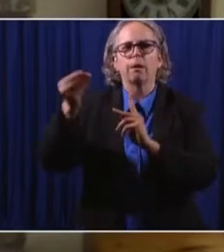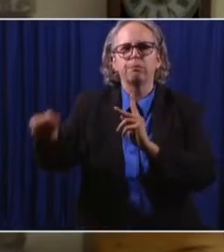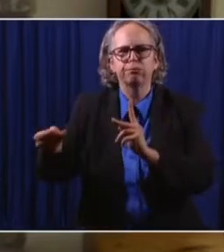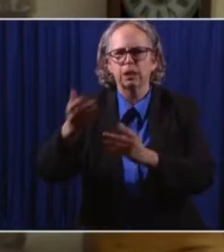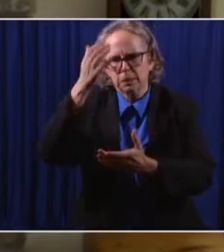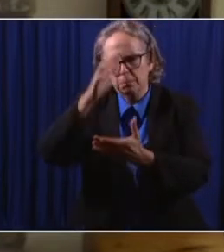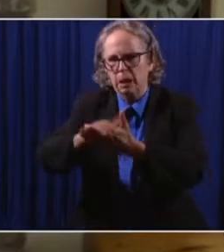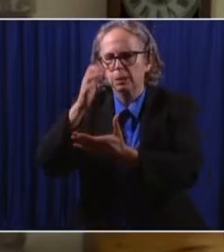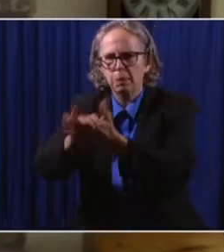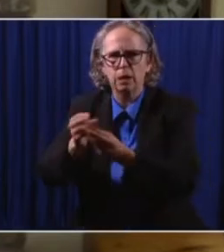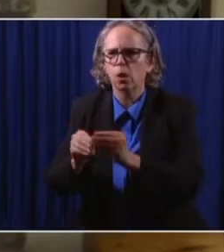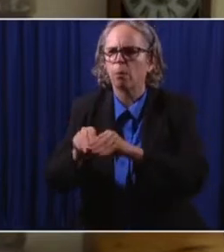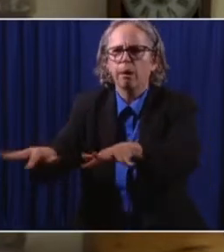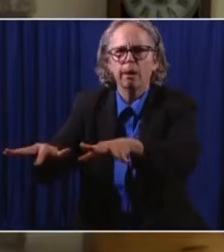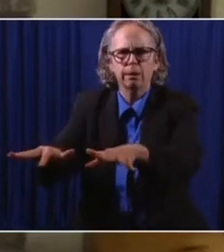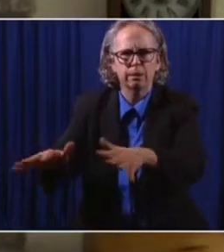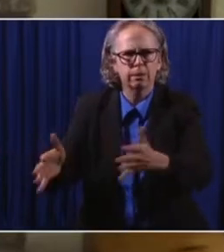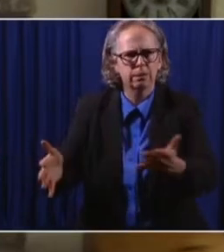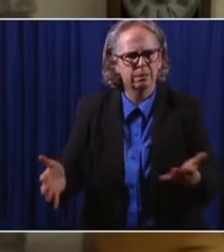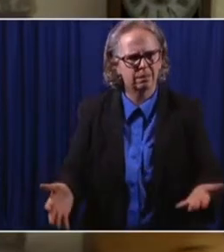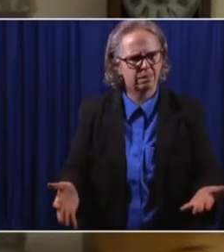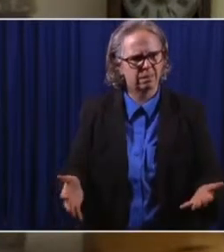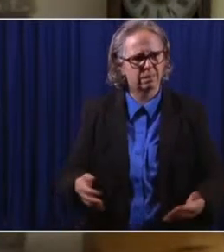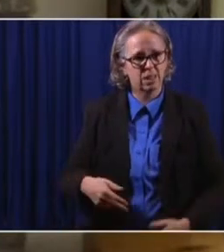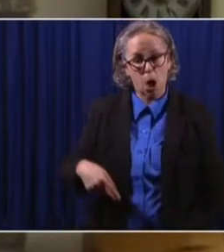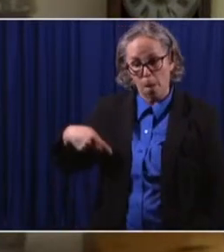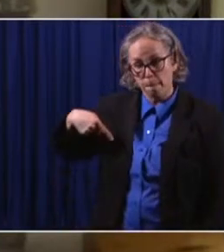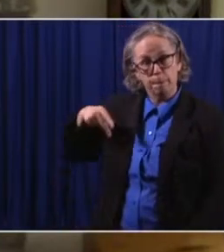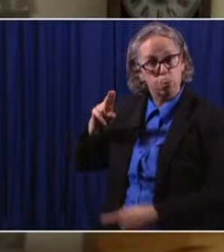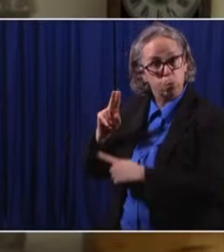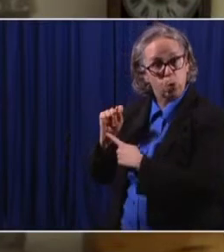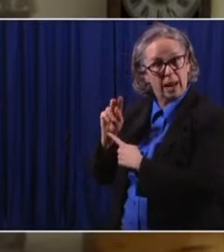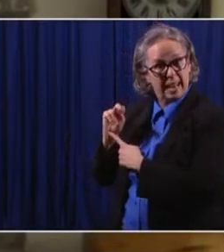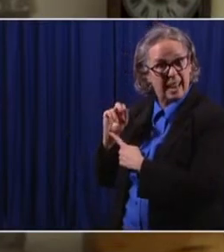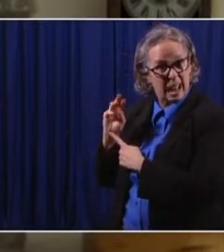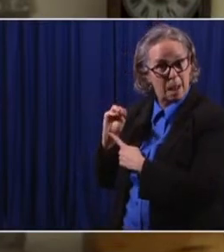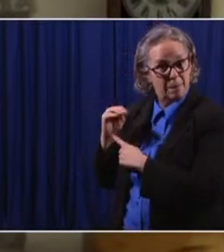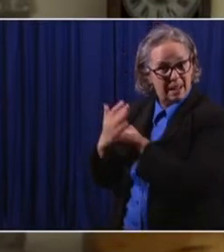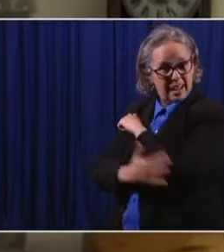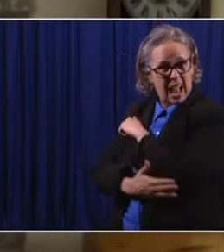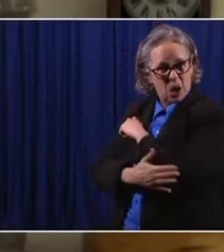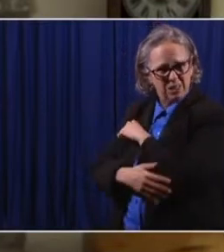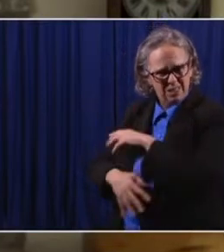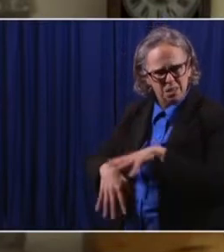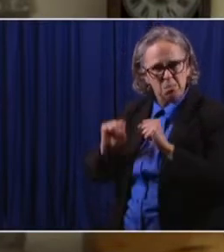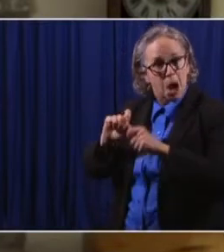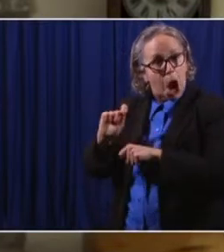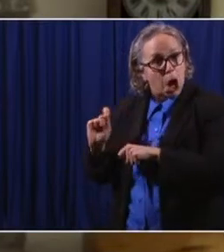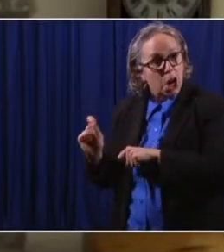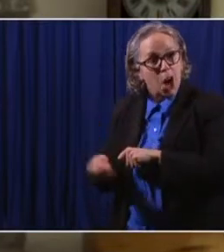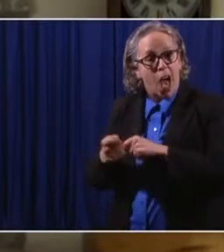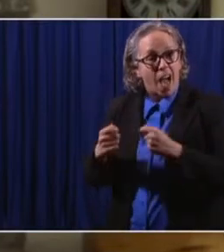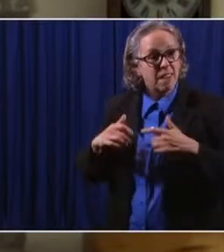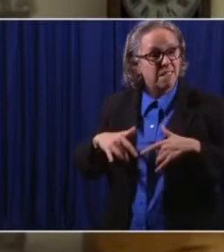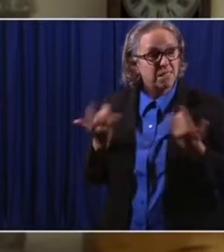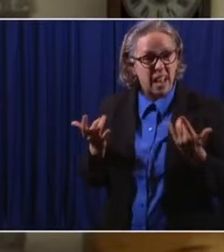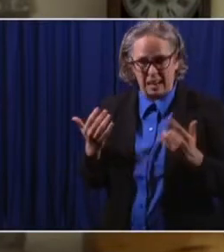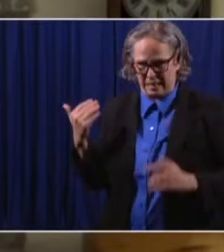County, there are now 10 cases associated with a large golf outing held on August